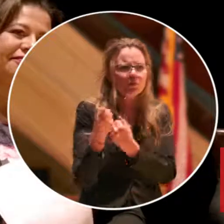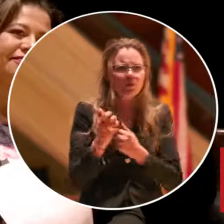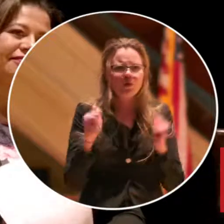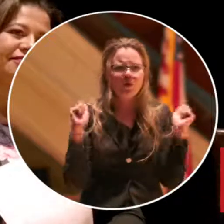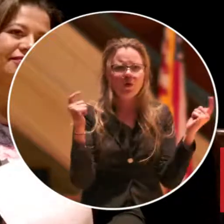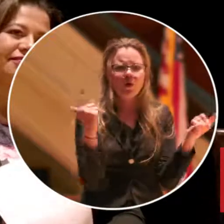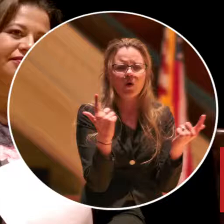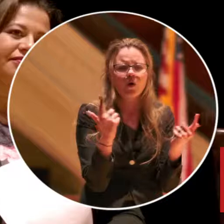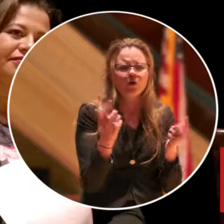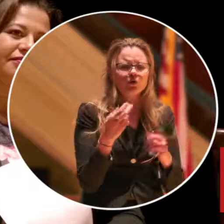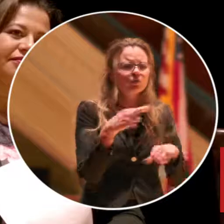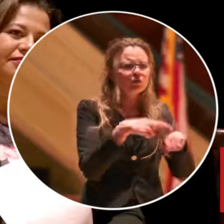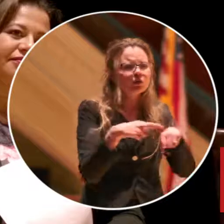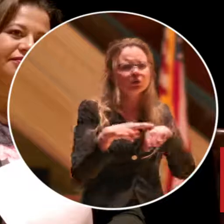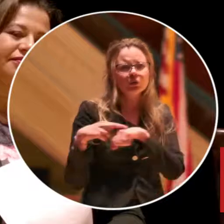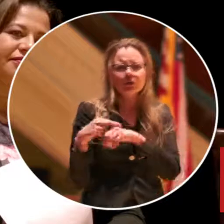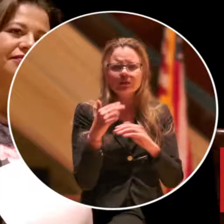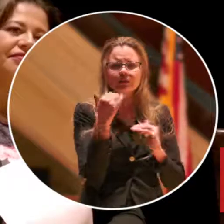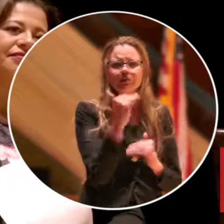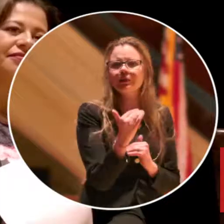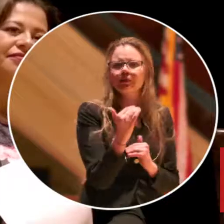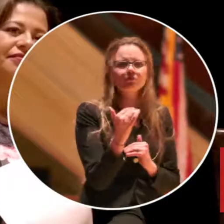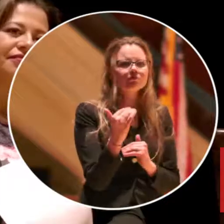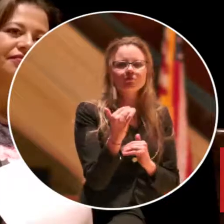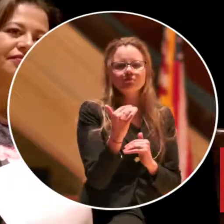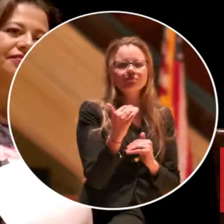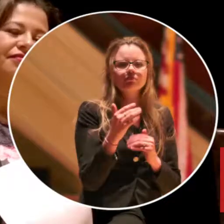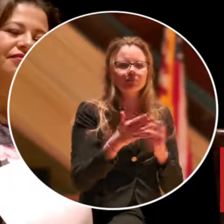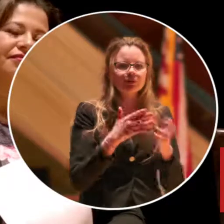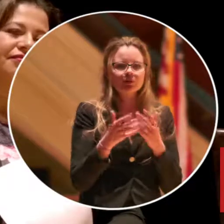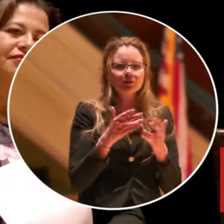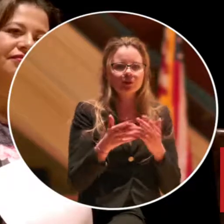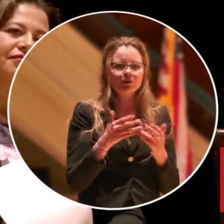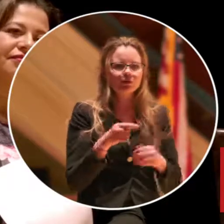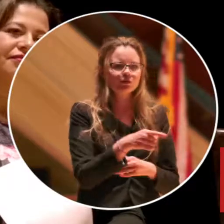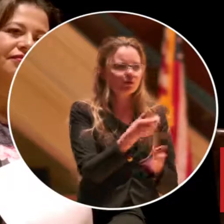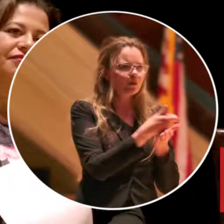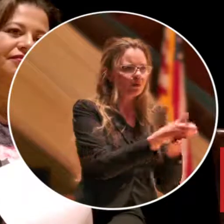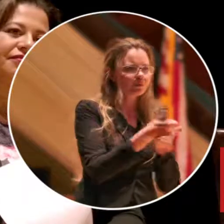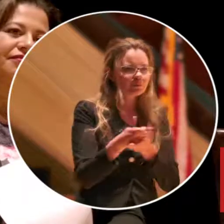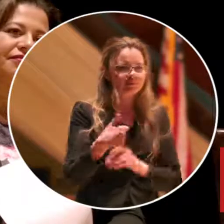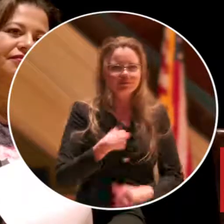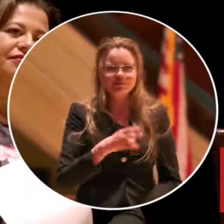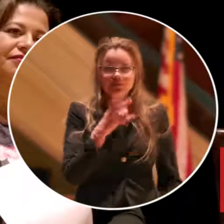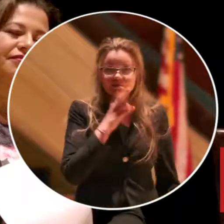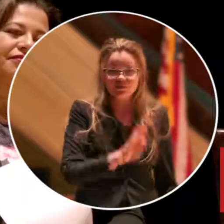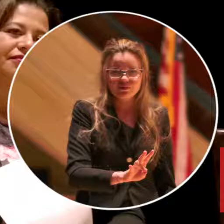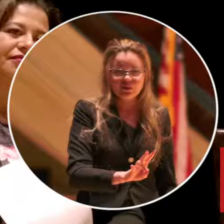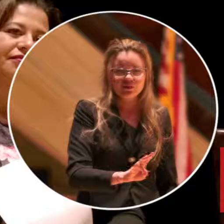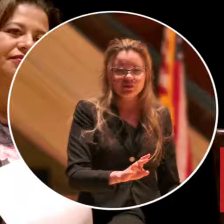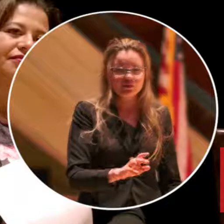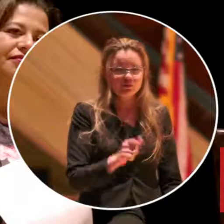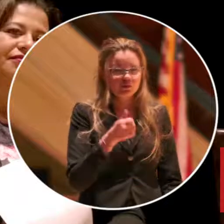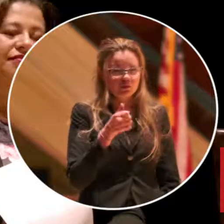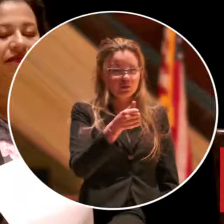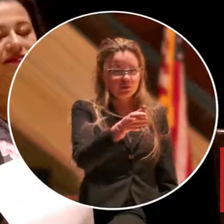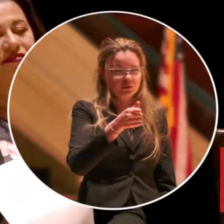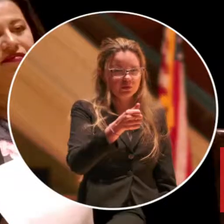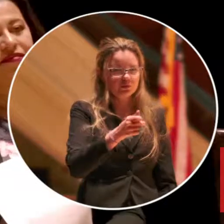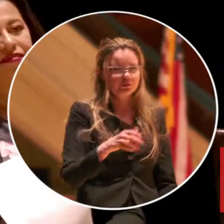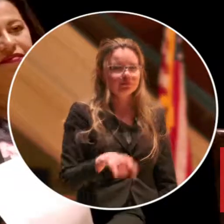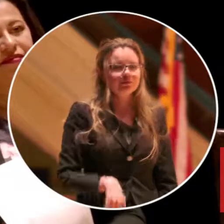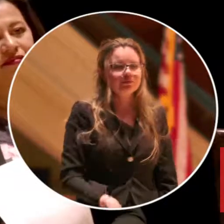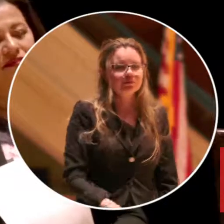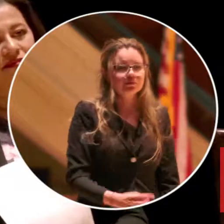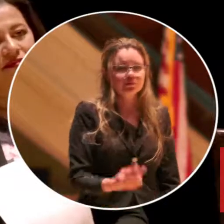she never hesitated to help those in need. One time when I was 7, our front doorbell rang. Mom opened the door to find 2